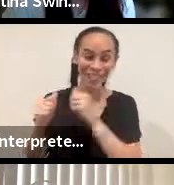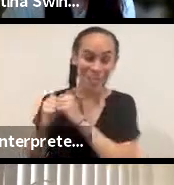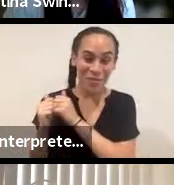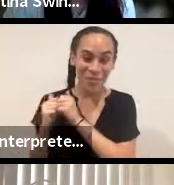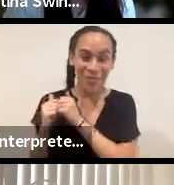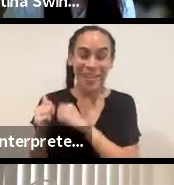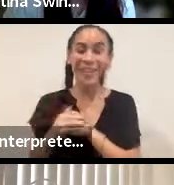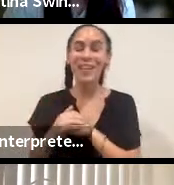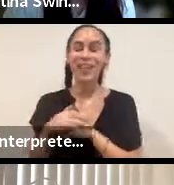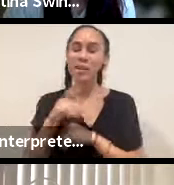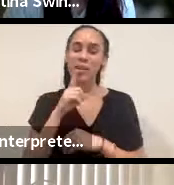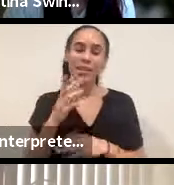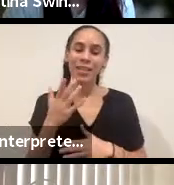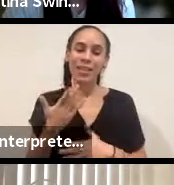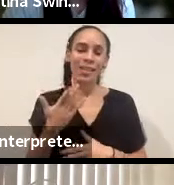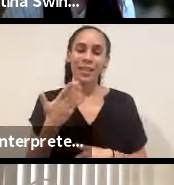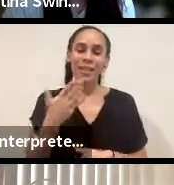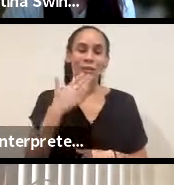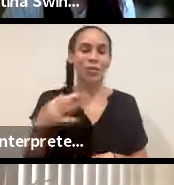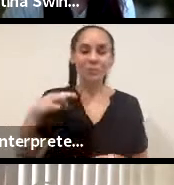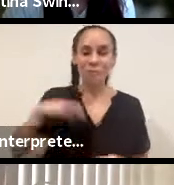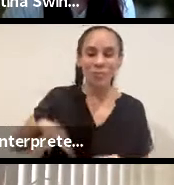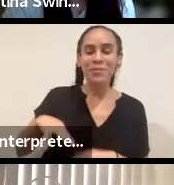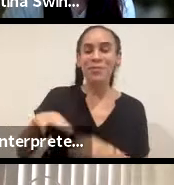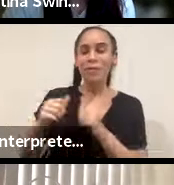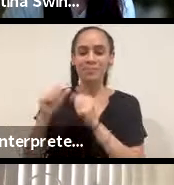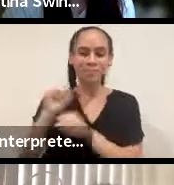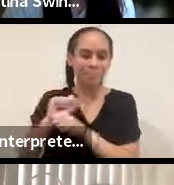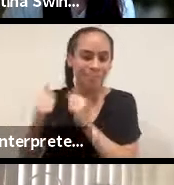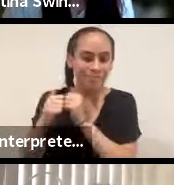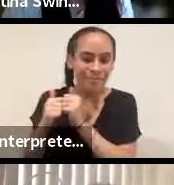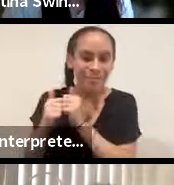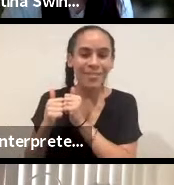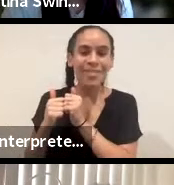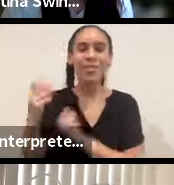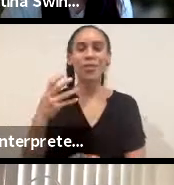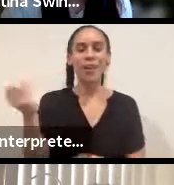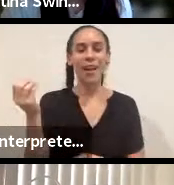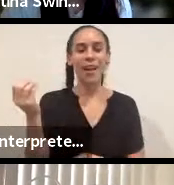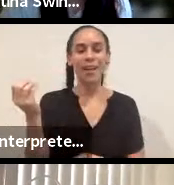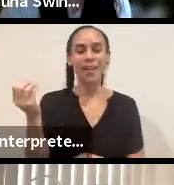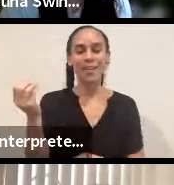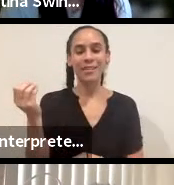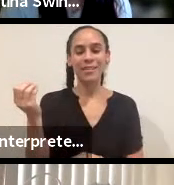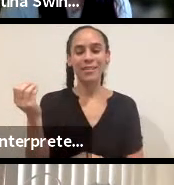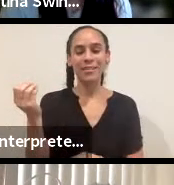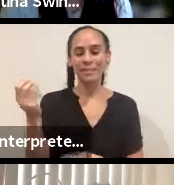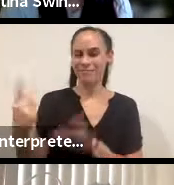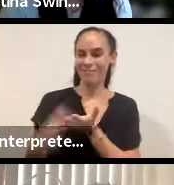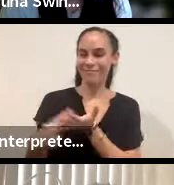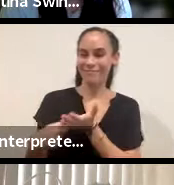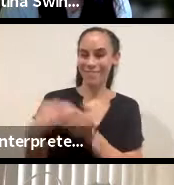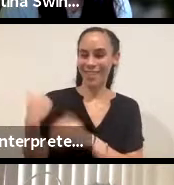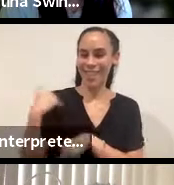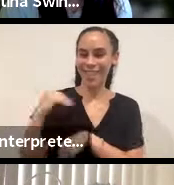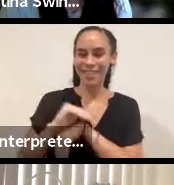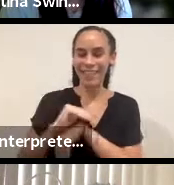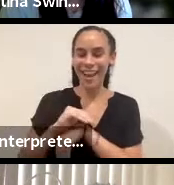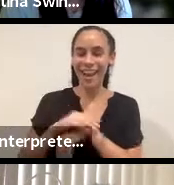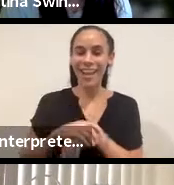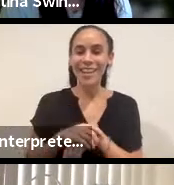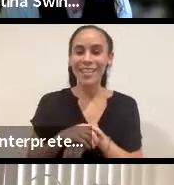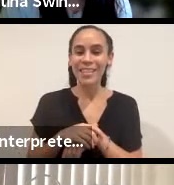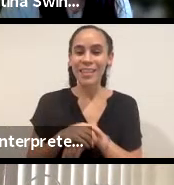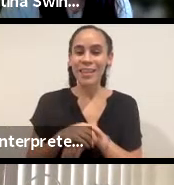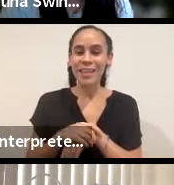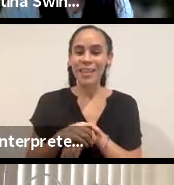There's an incredible privilege that we have to be doing this work together. And also, we were talking last night that the